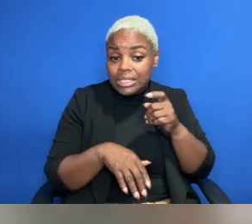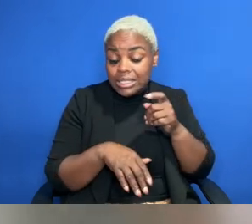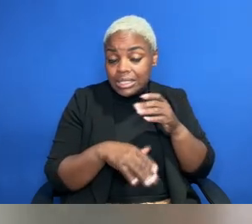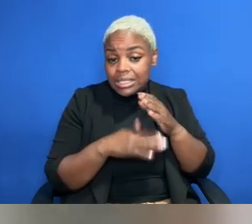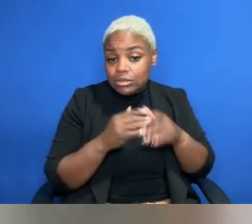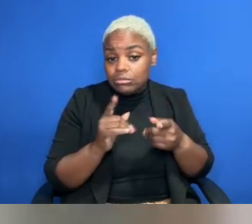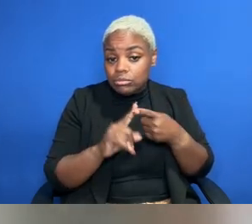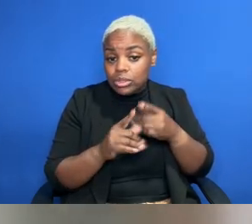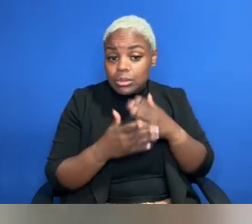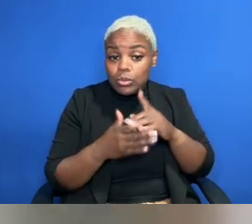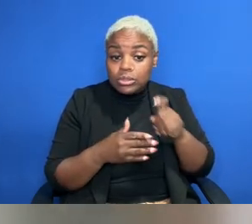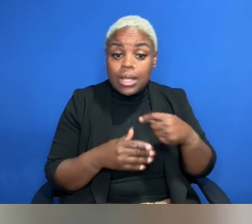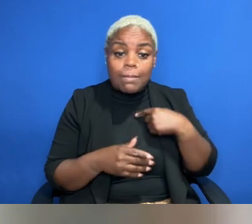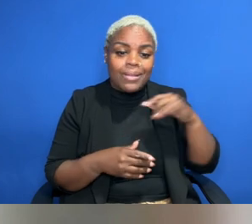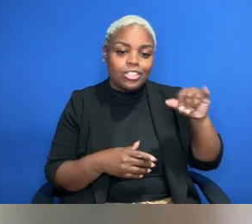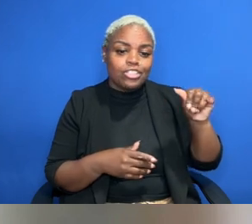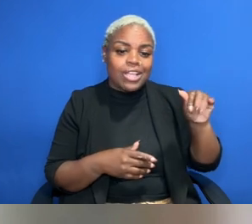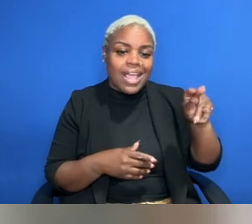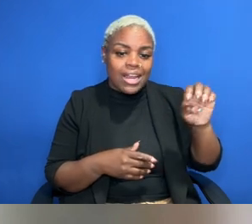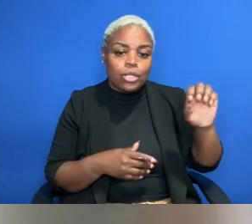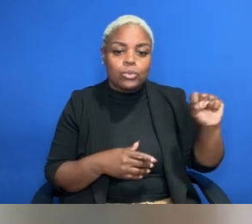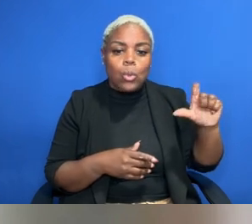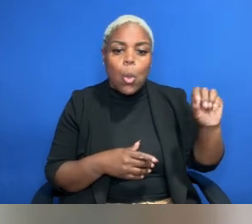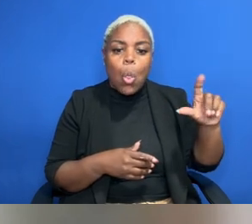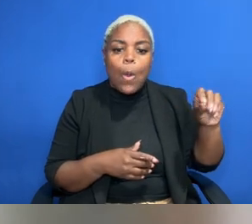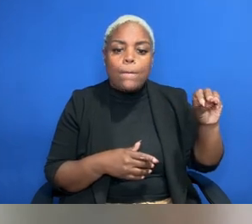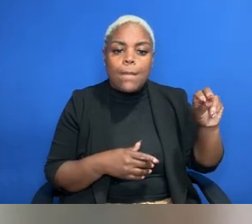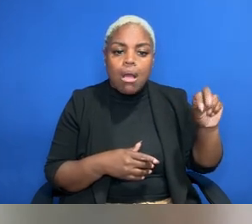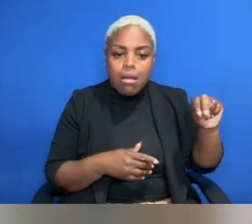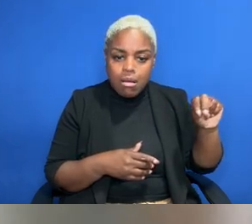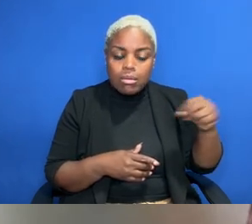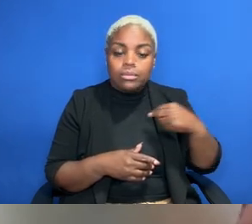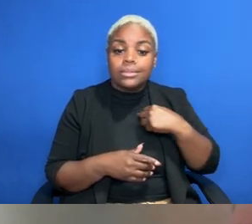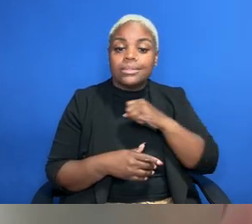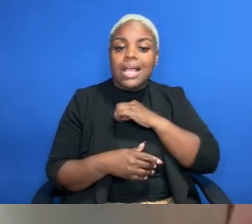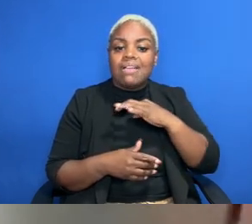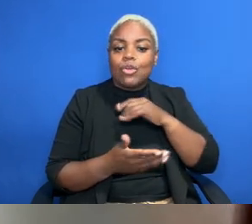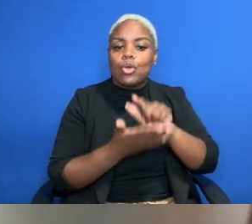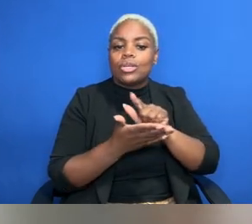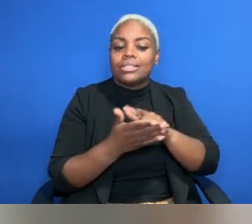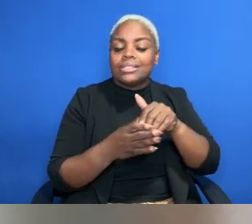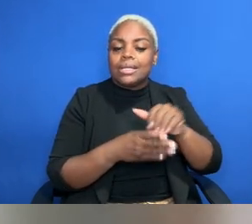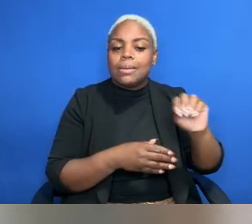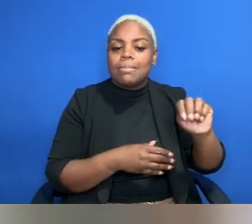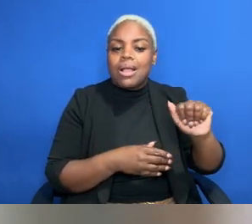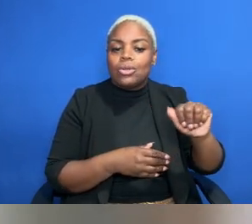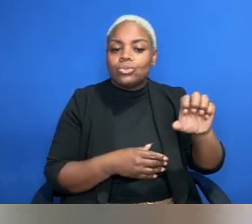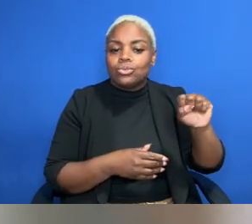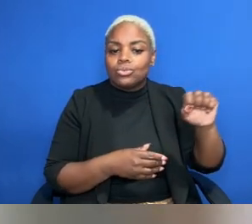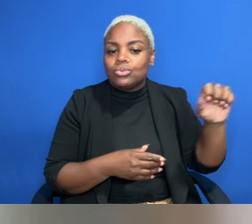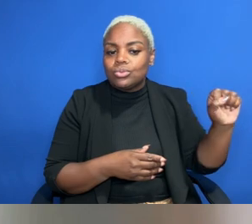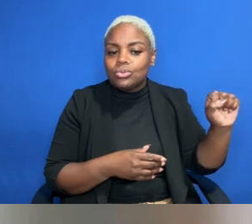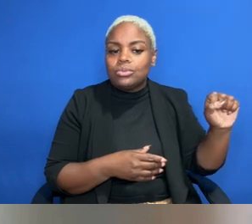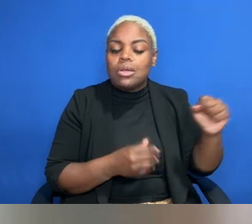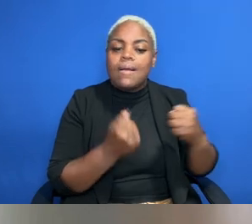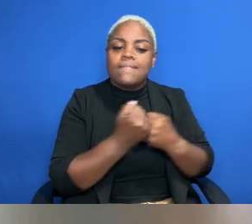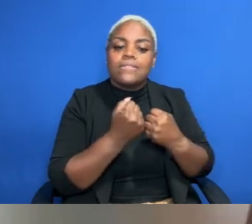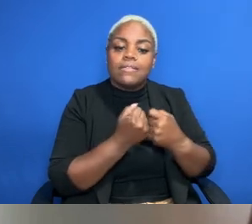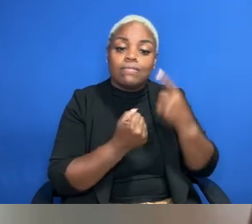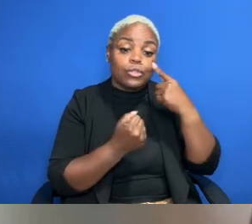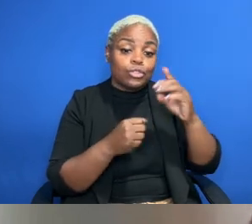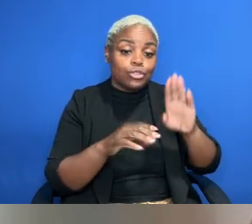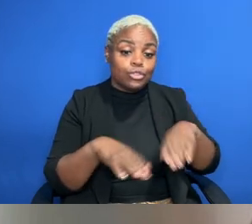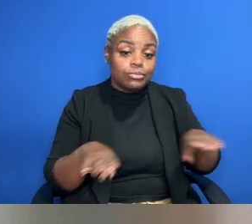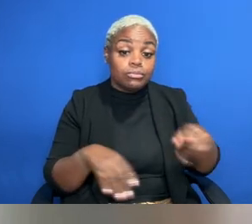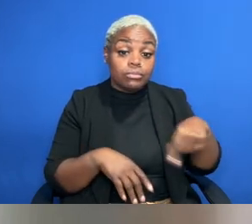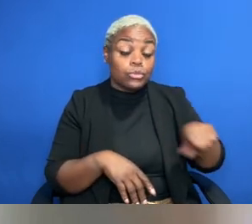to the end so we could take some questions. But I am Janine Solomon. I'm a staff attorney at Massachusetts